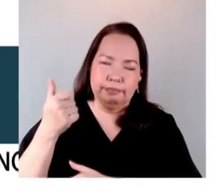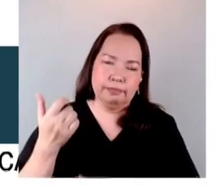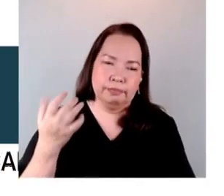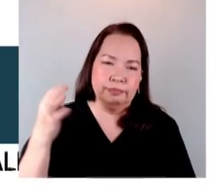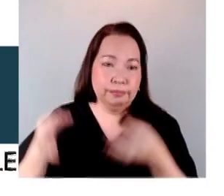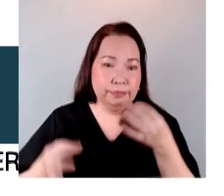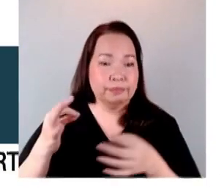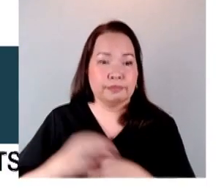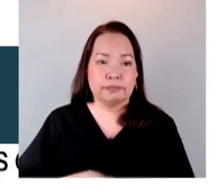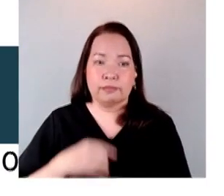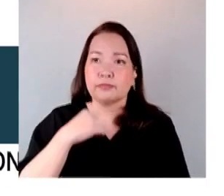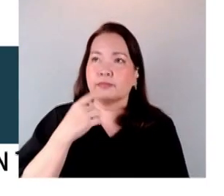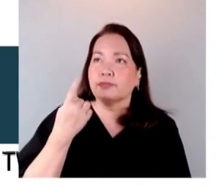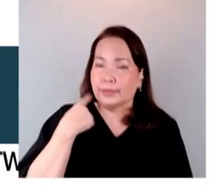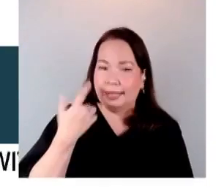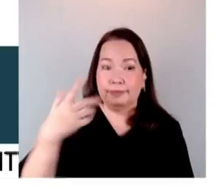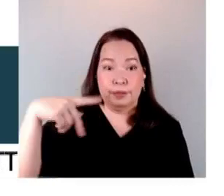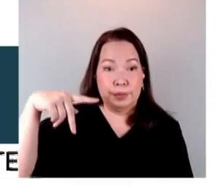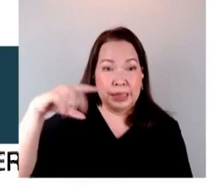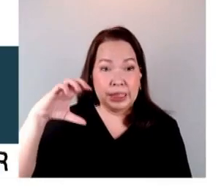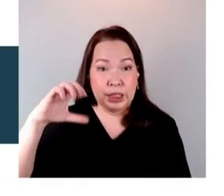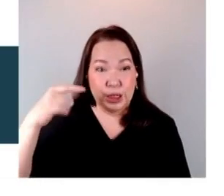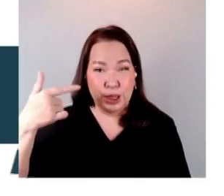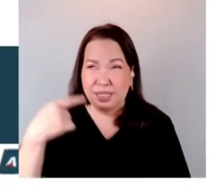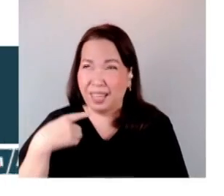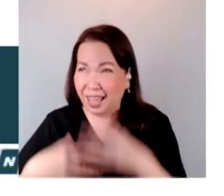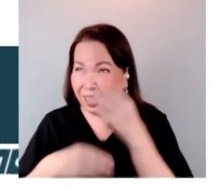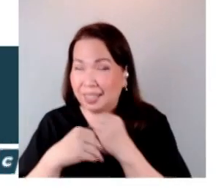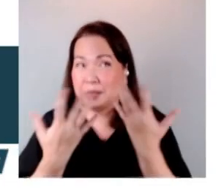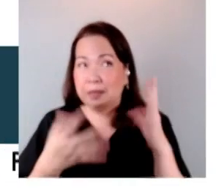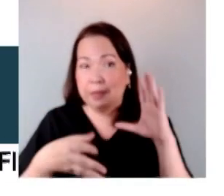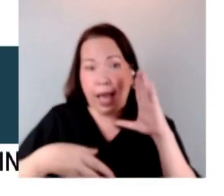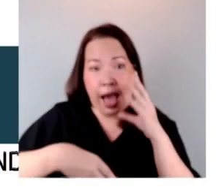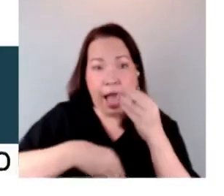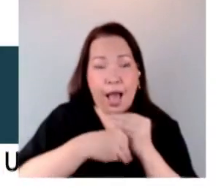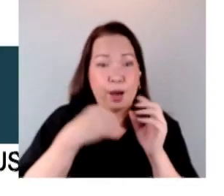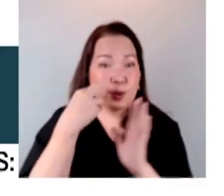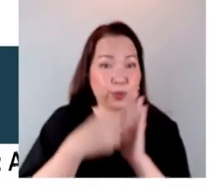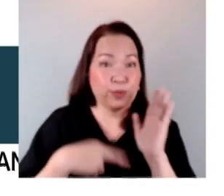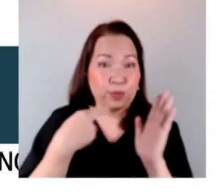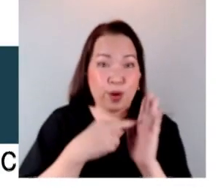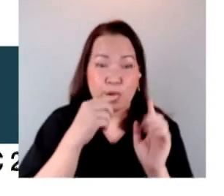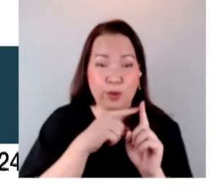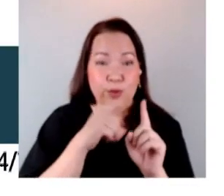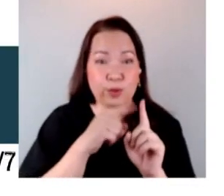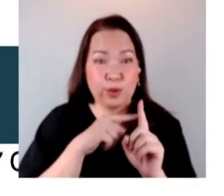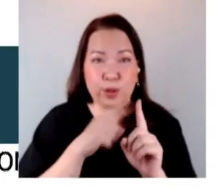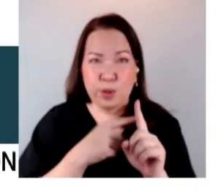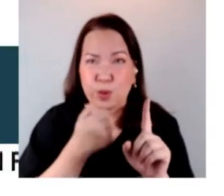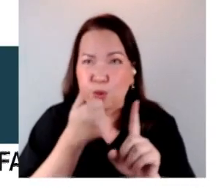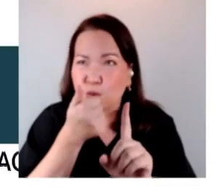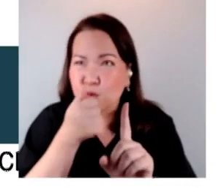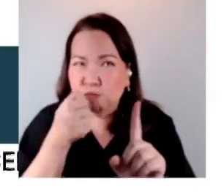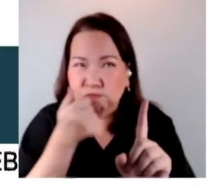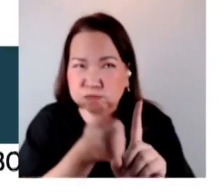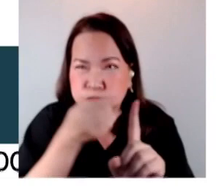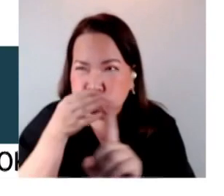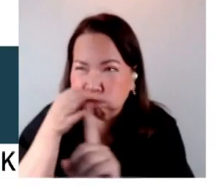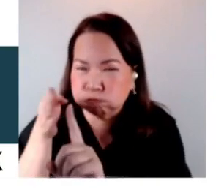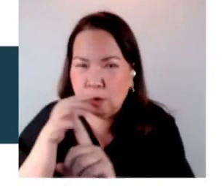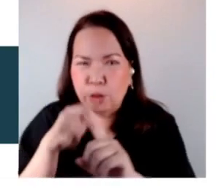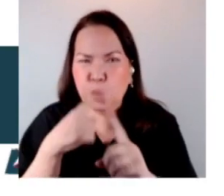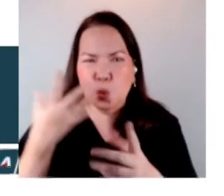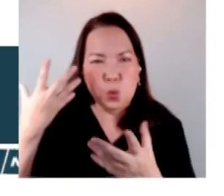talking about the PCGG possibly expanding its role to go after other corrupt